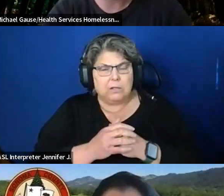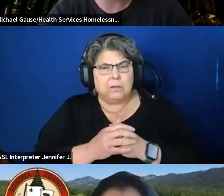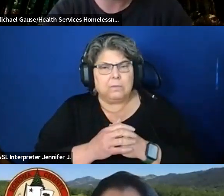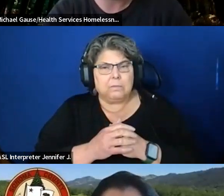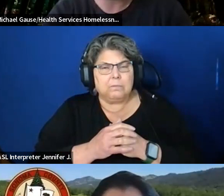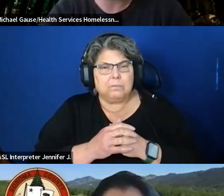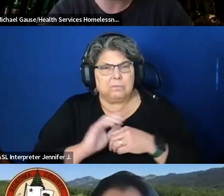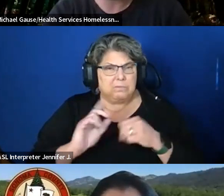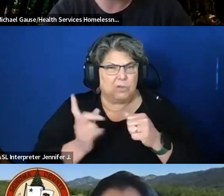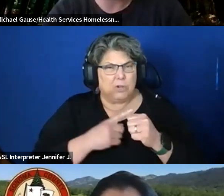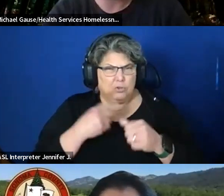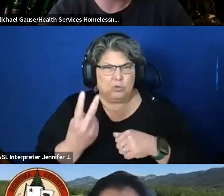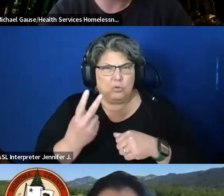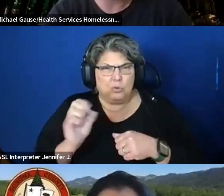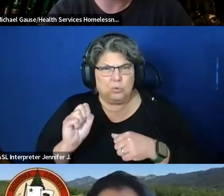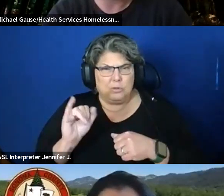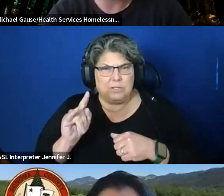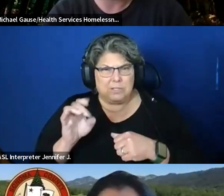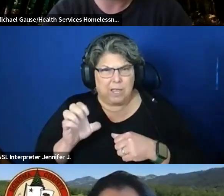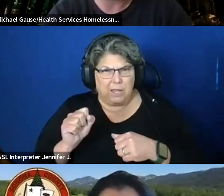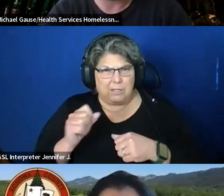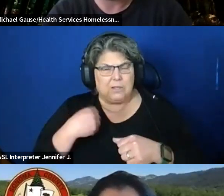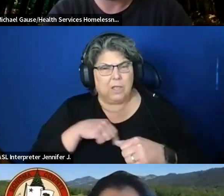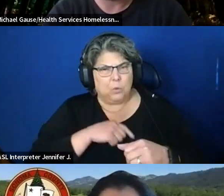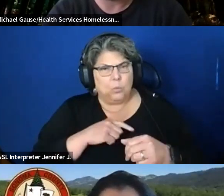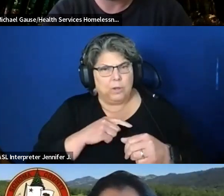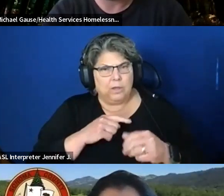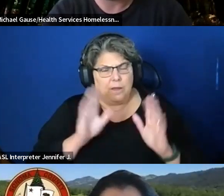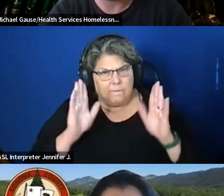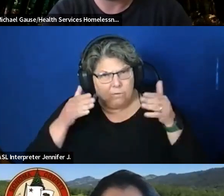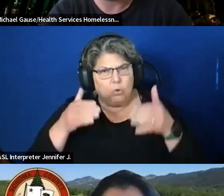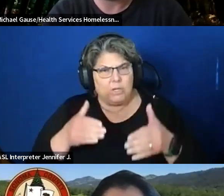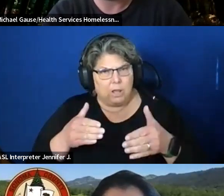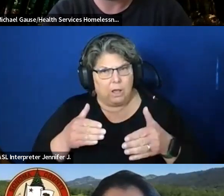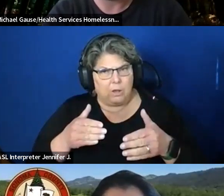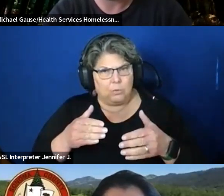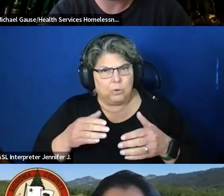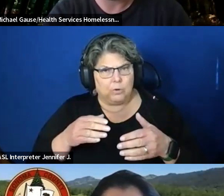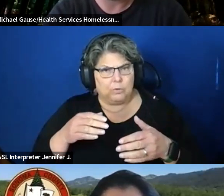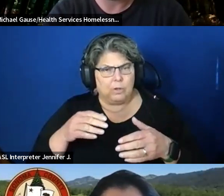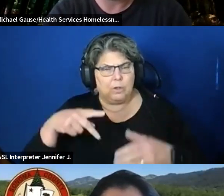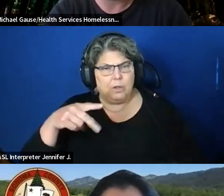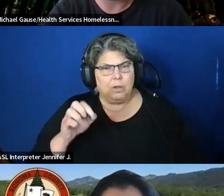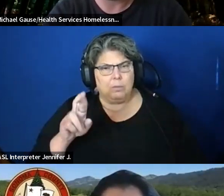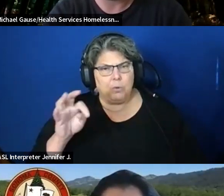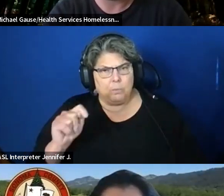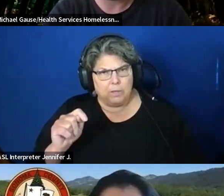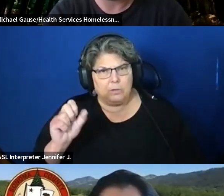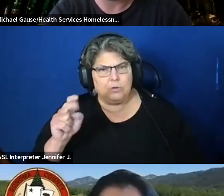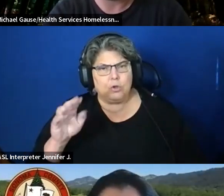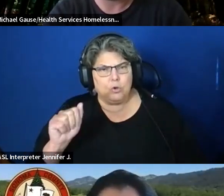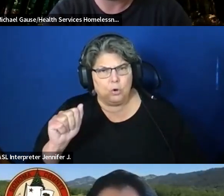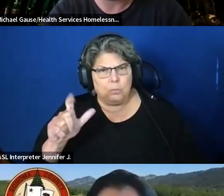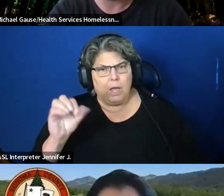The original two sites that we focused on were the Permit Sonoma lot and the Vets building.